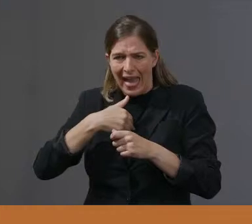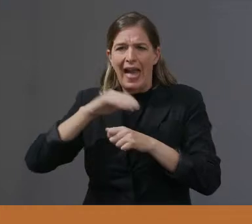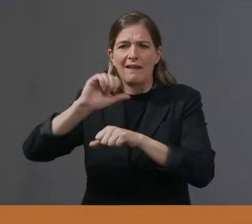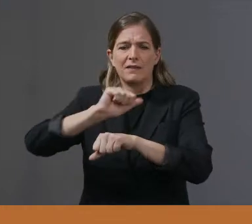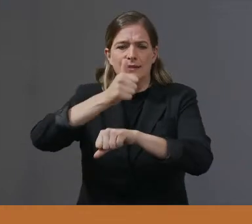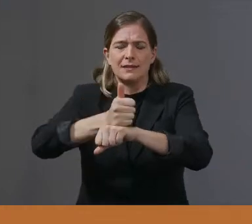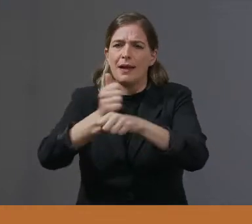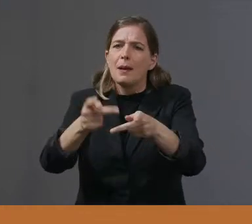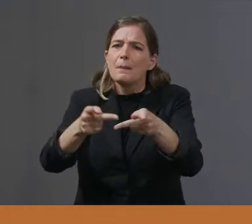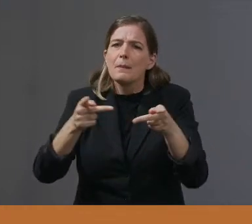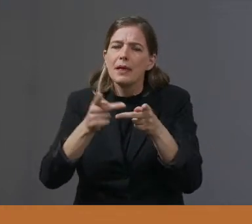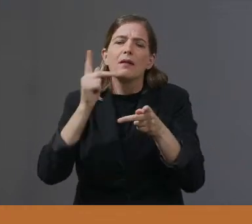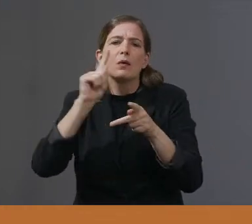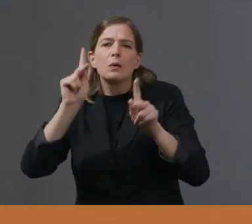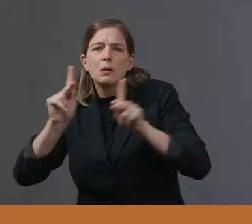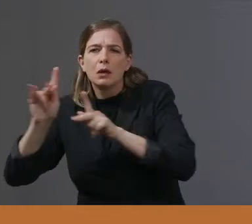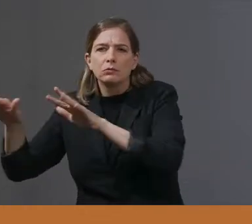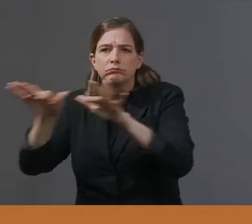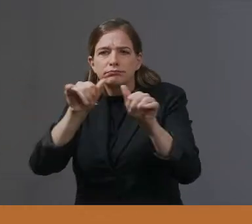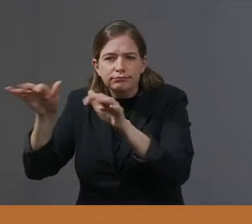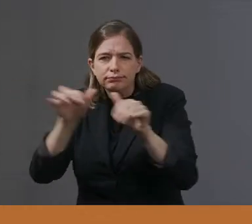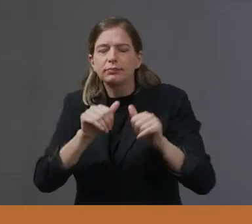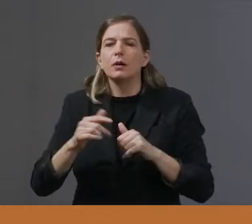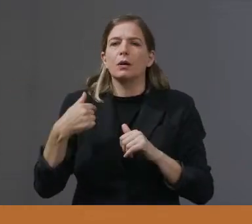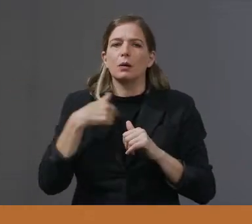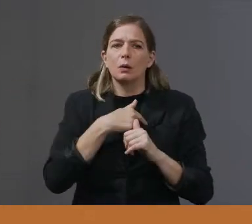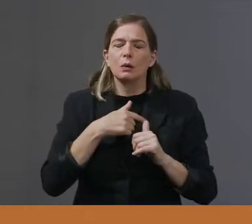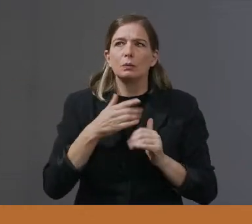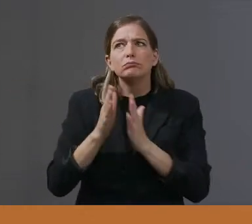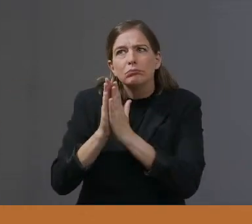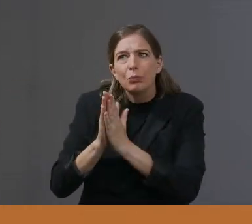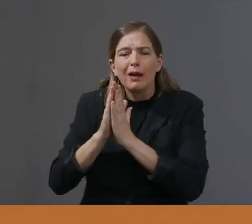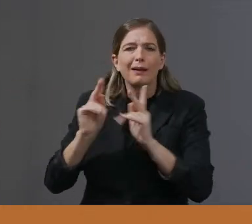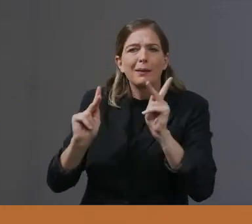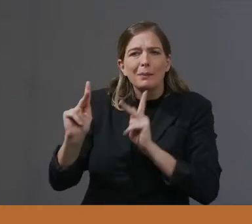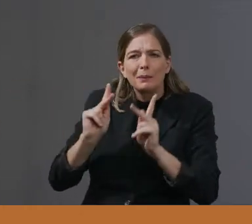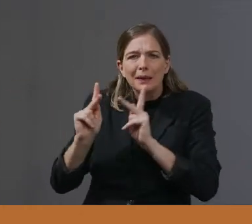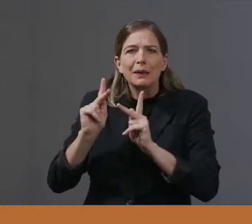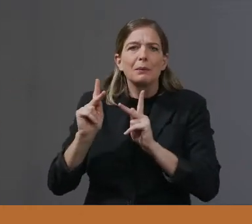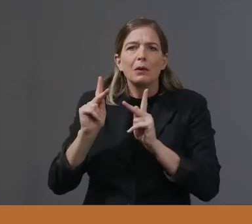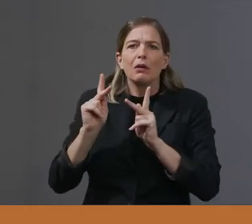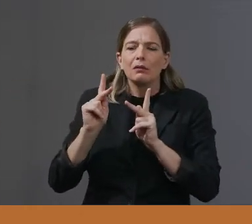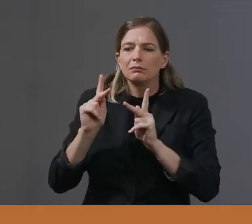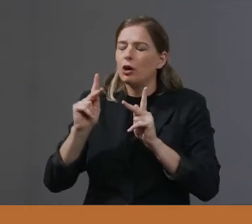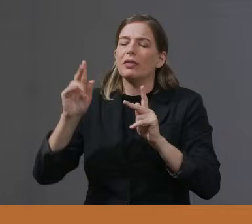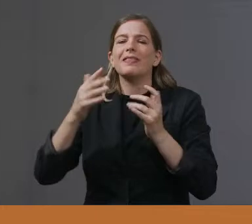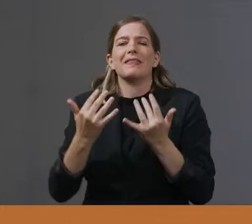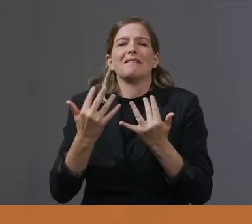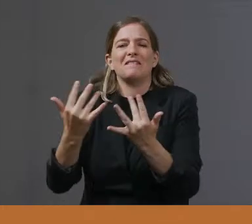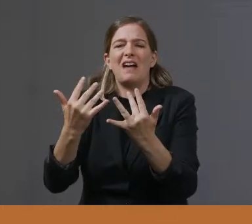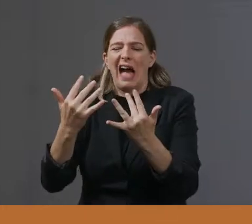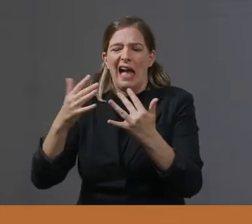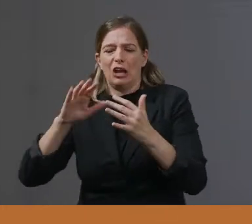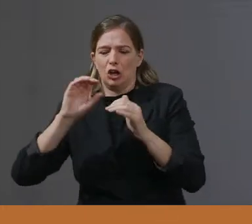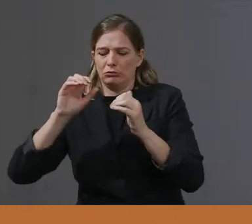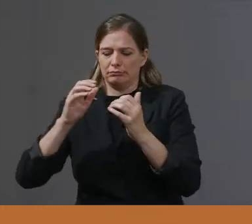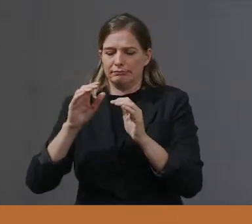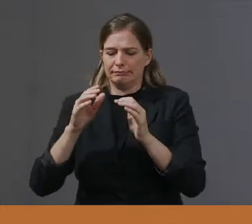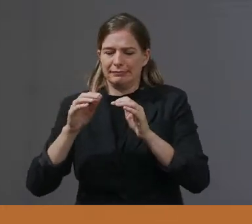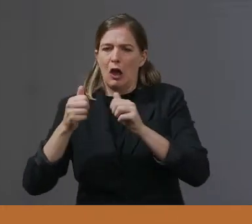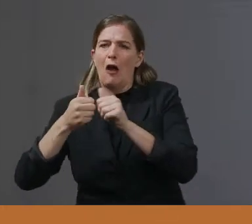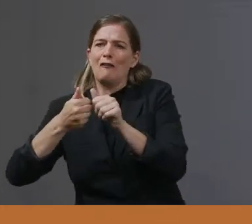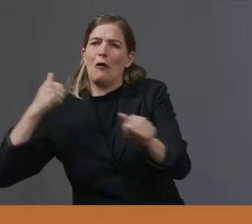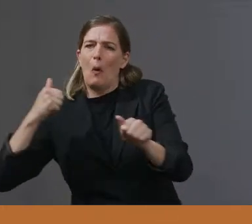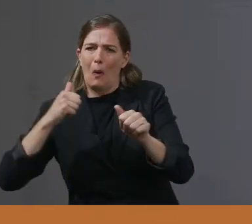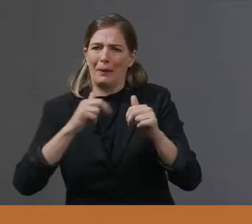and Miami. We pray that they're able to keep those out of the fire out of the structural areas. Down south in